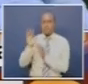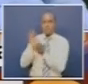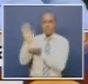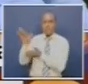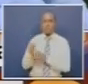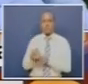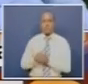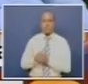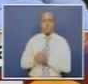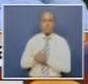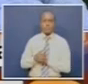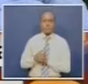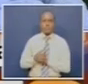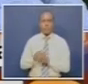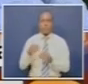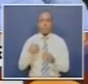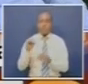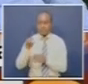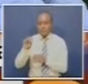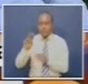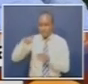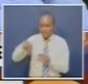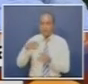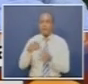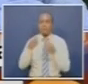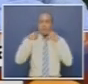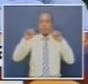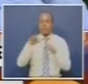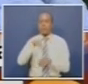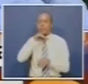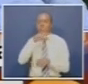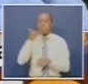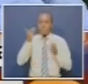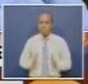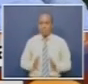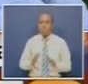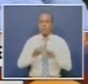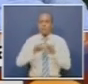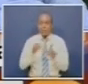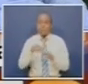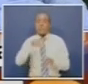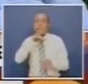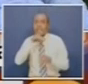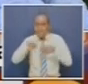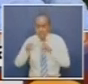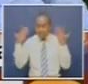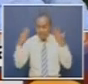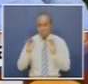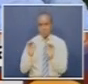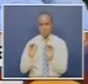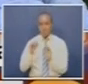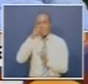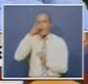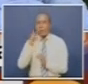I'll come back to you and point out a difference that ODM MPs have been declaring Raila should be the presidential flag bearer. Raila hasn't said he must get it. Kalonzo, on the other